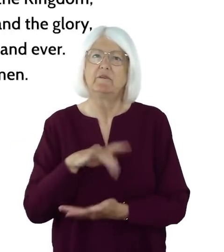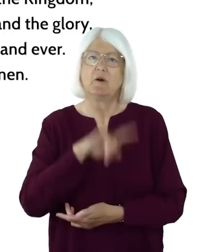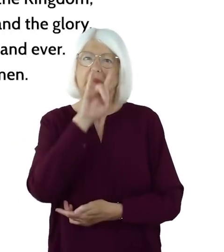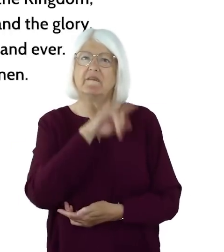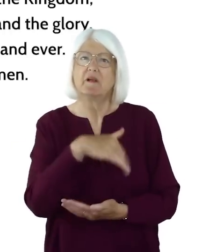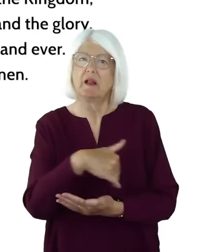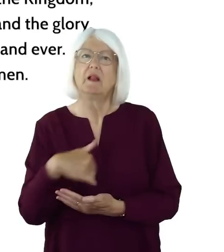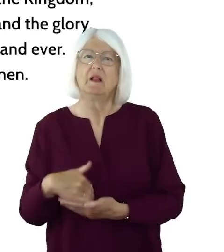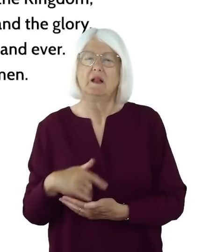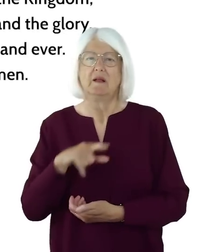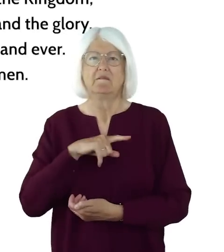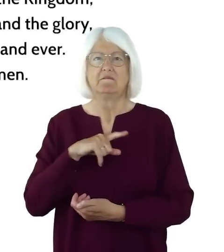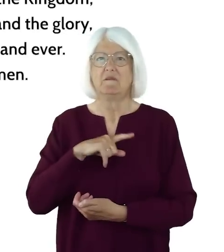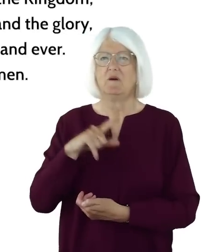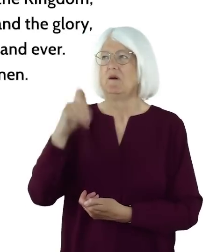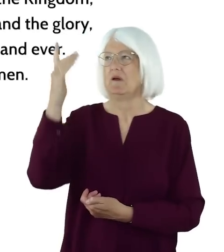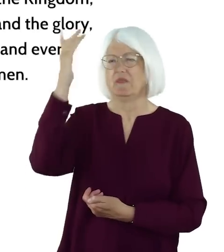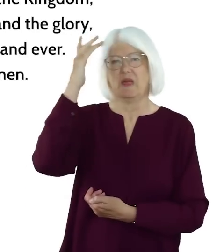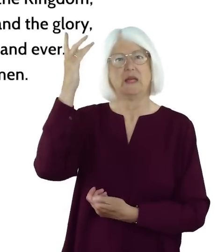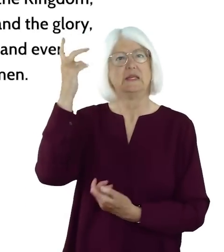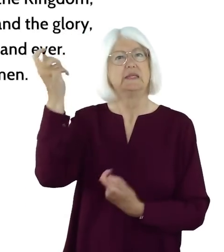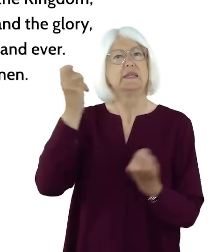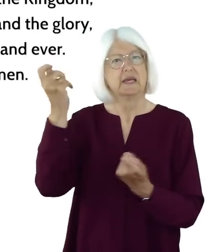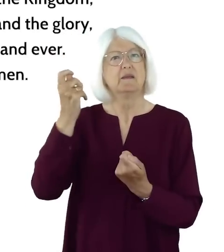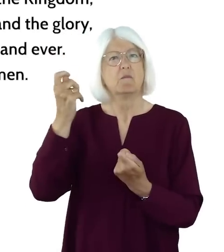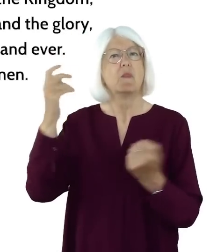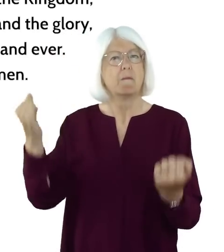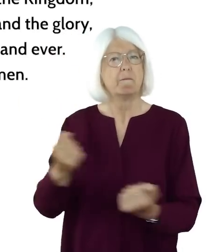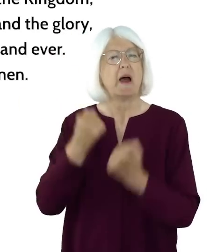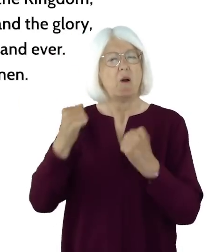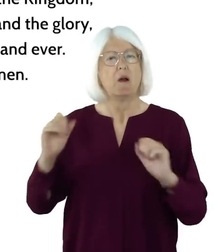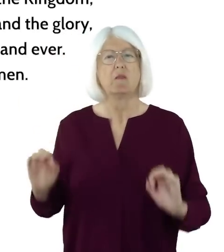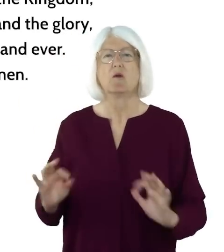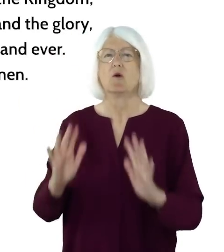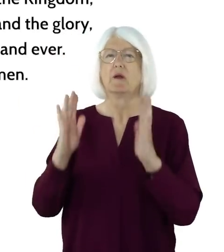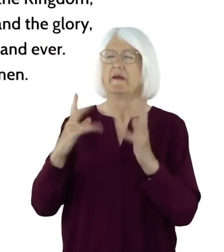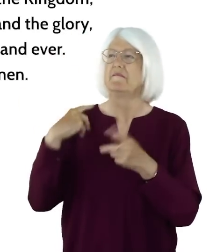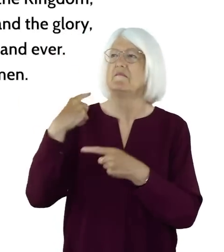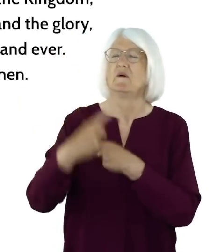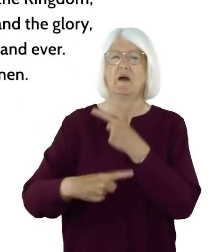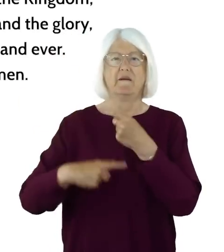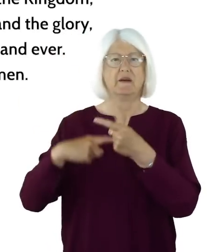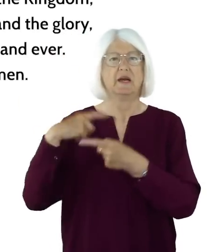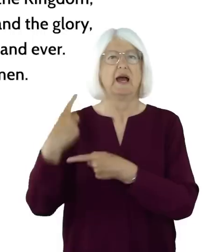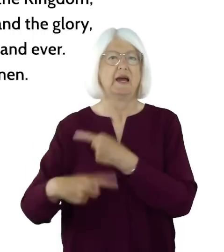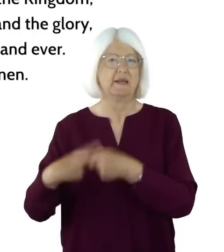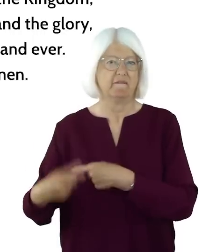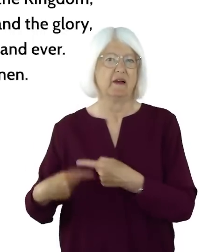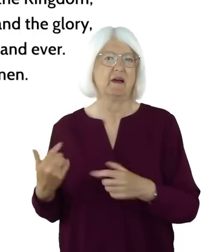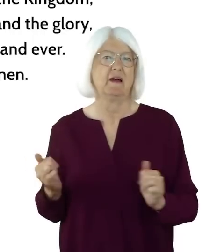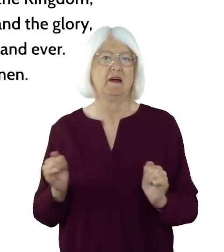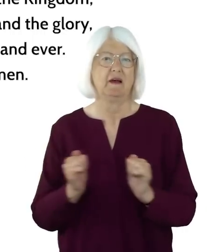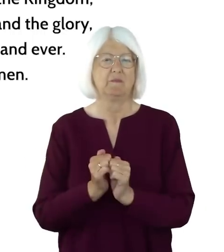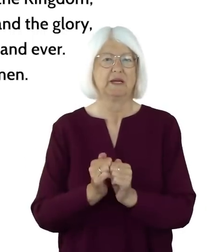temptation, but deliver us from evil. Thine is the kingdom, the power and the glory,